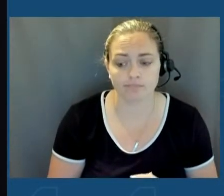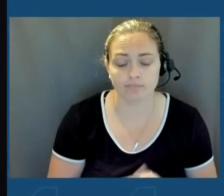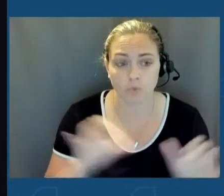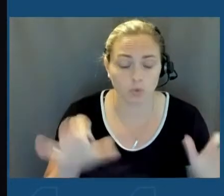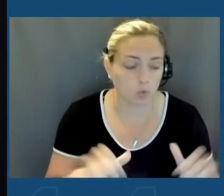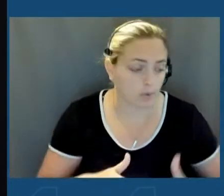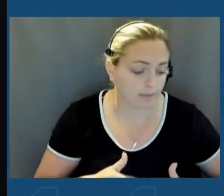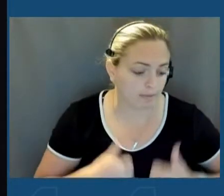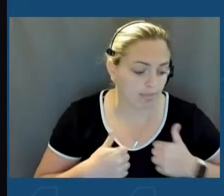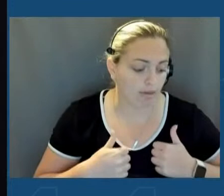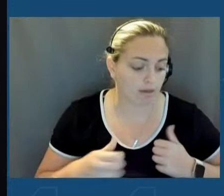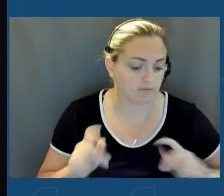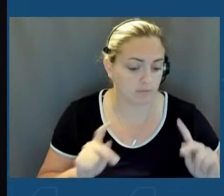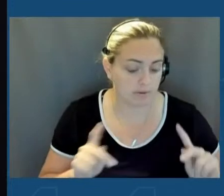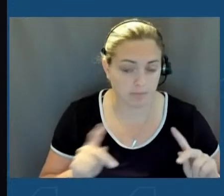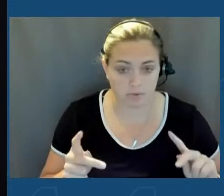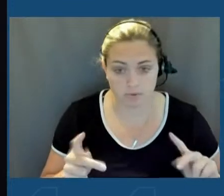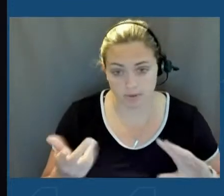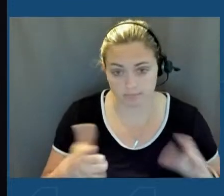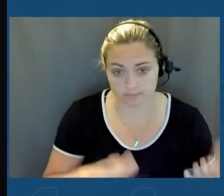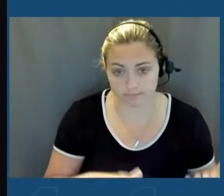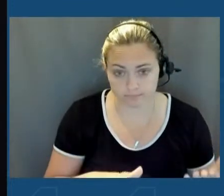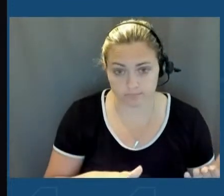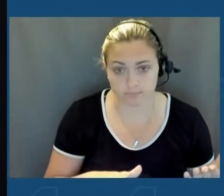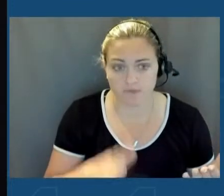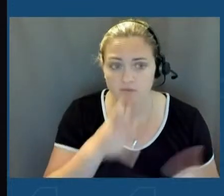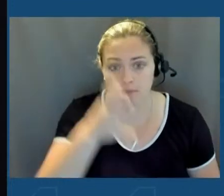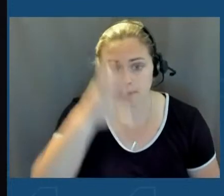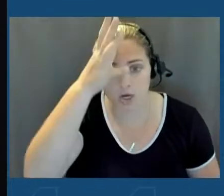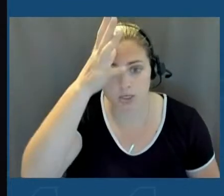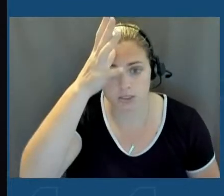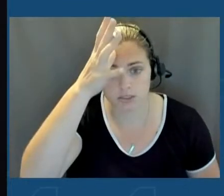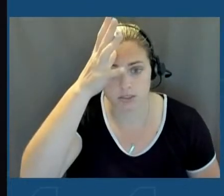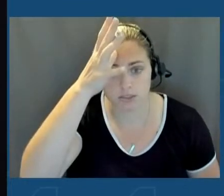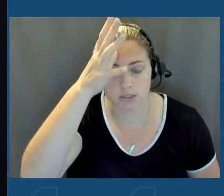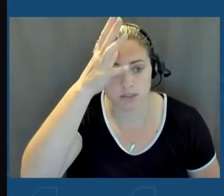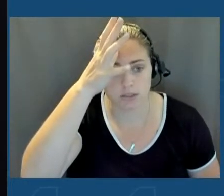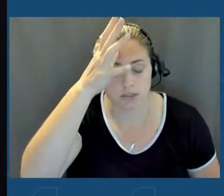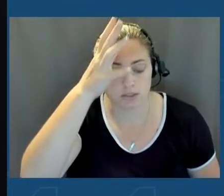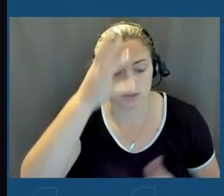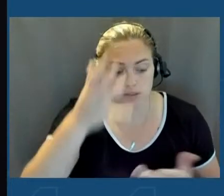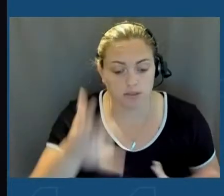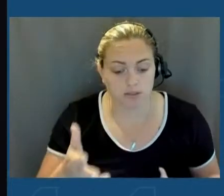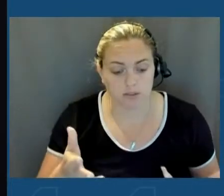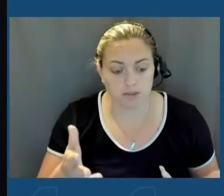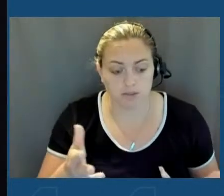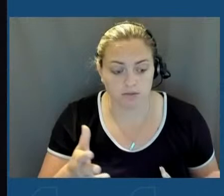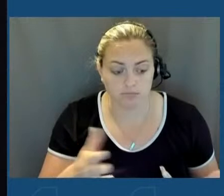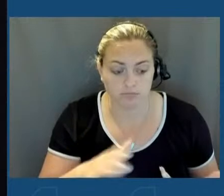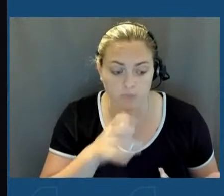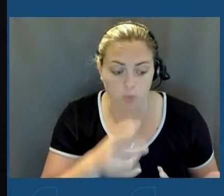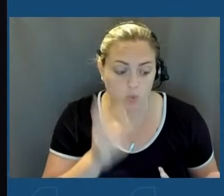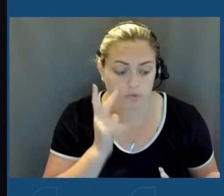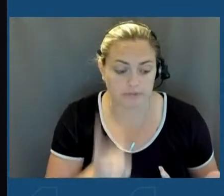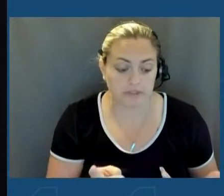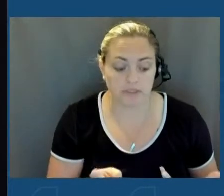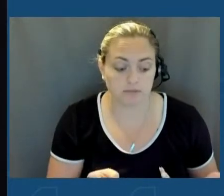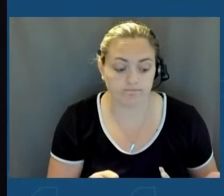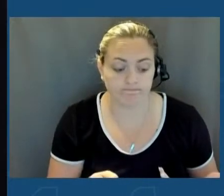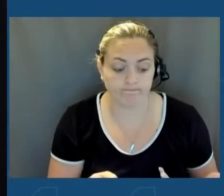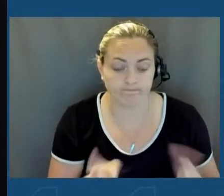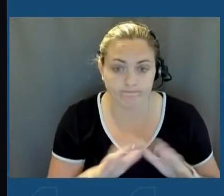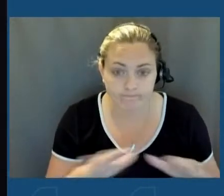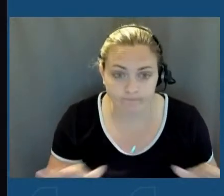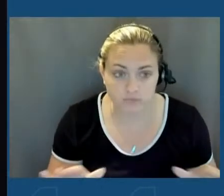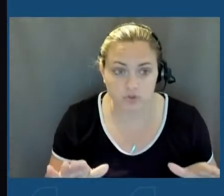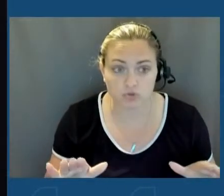have been lost, for the parents who will no longer see children